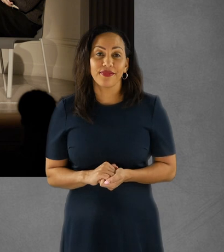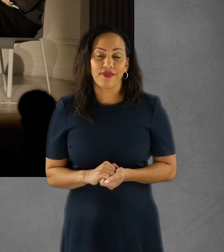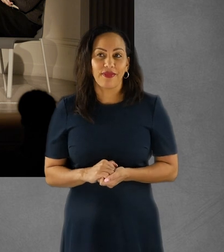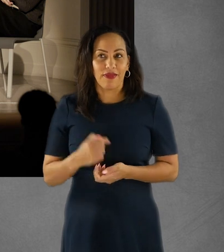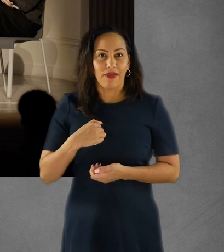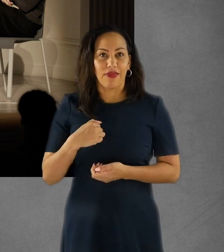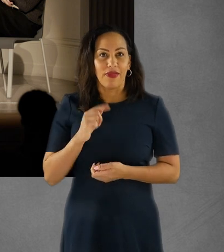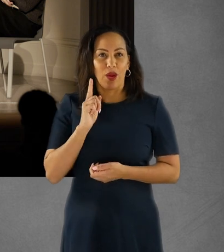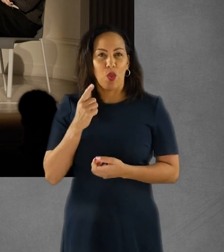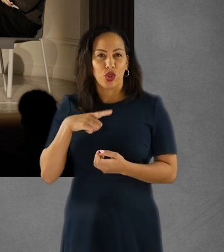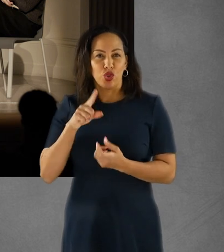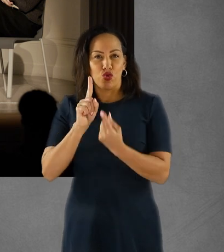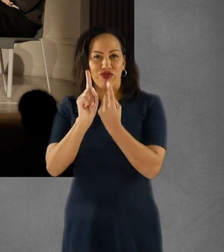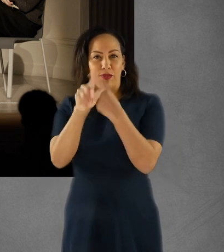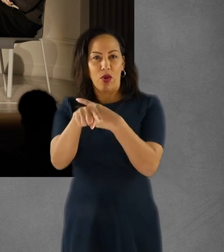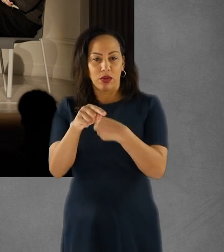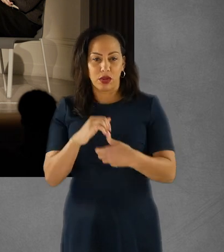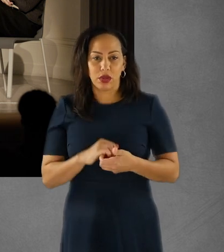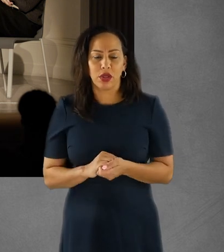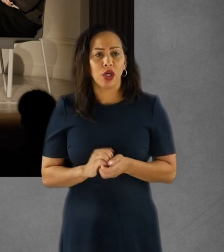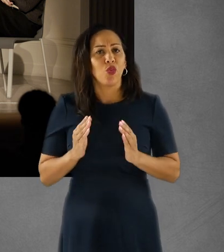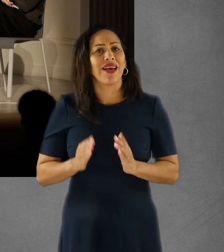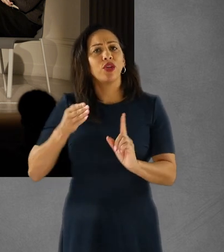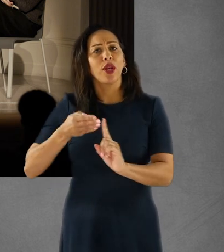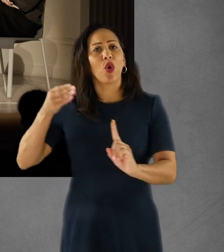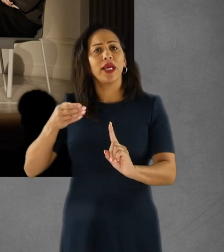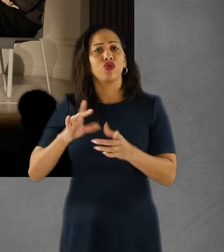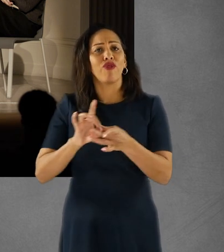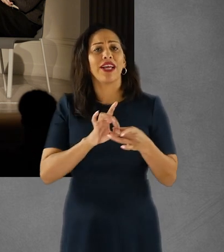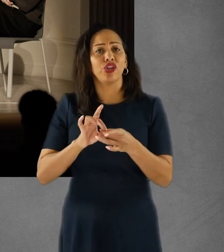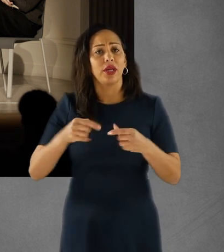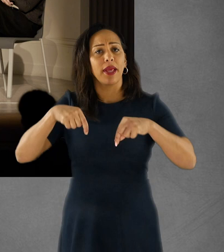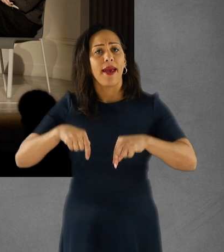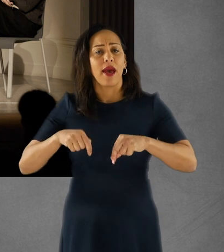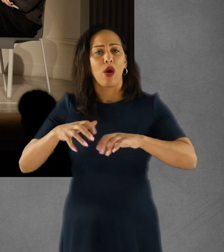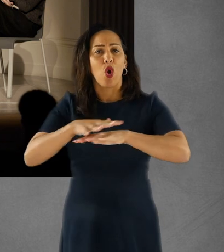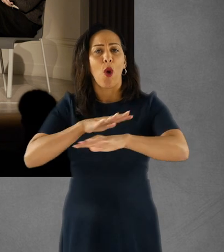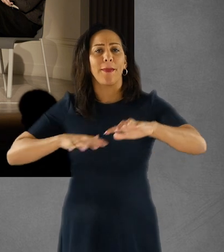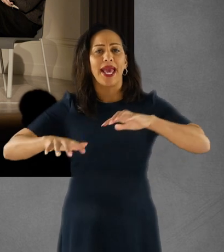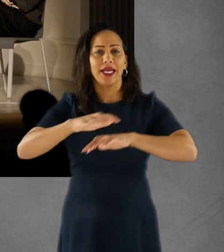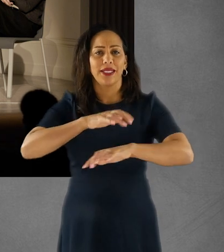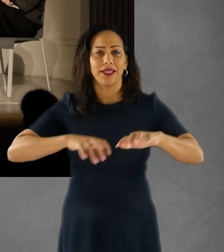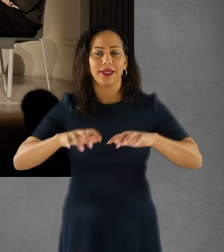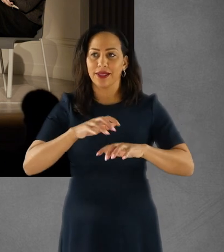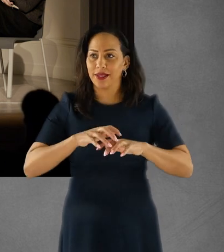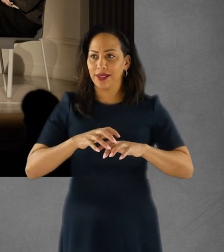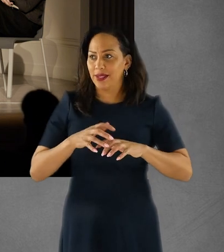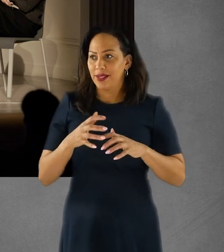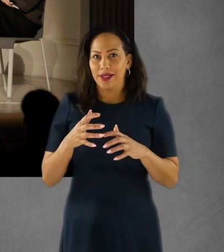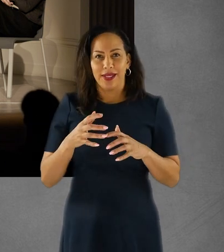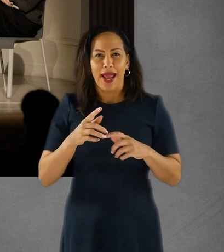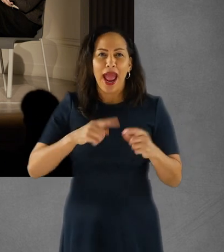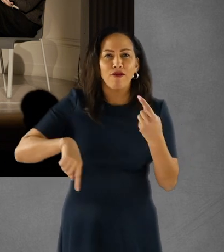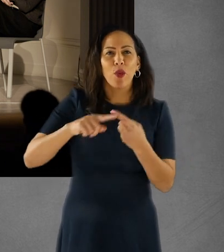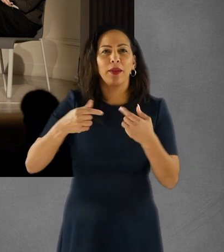Which something that talks about the event or any of these like very singular things, it's not going to be the event.